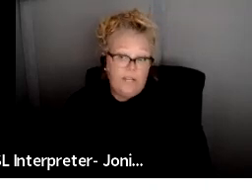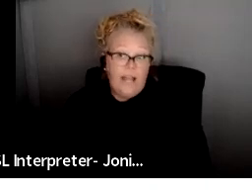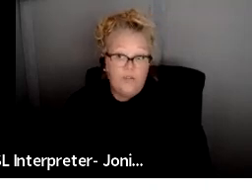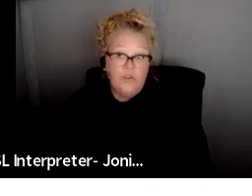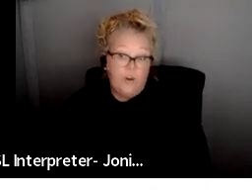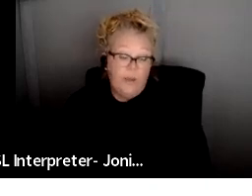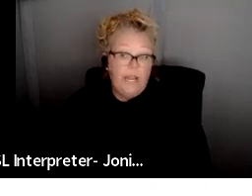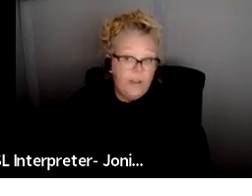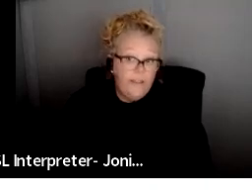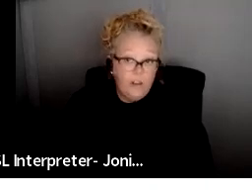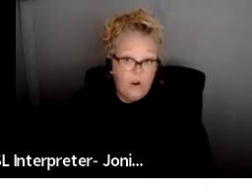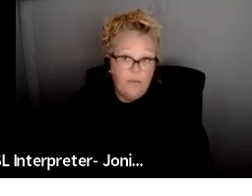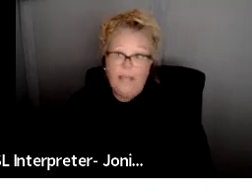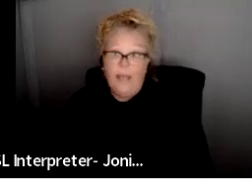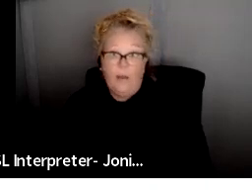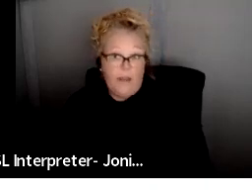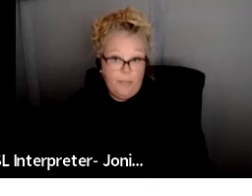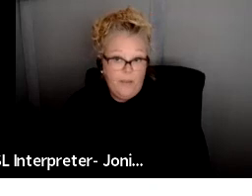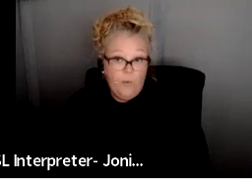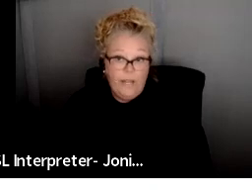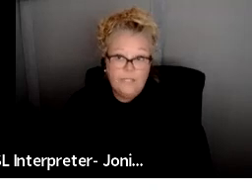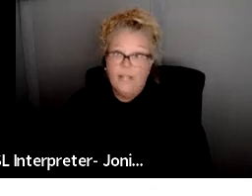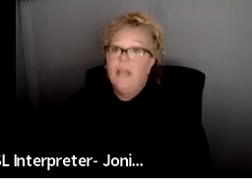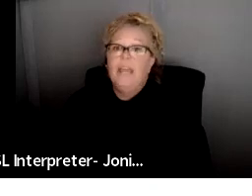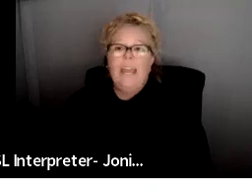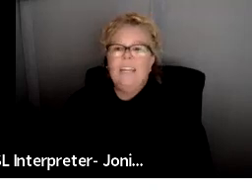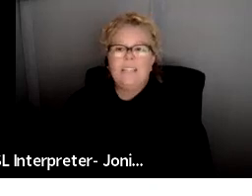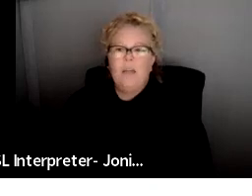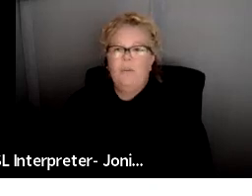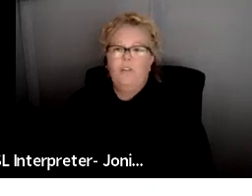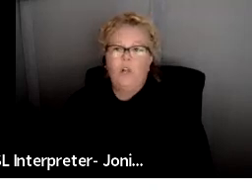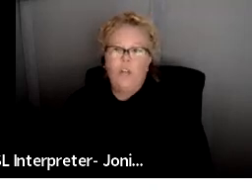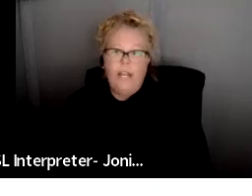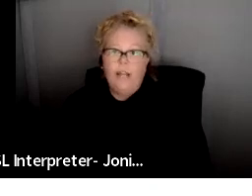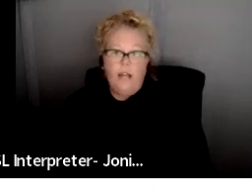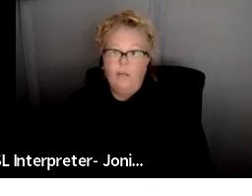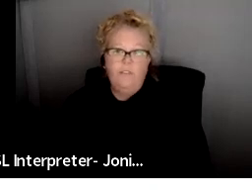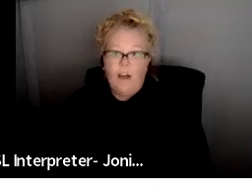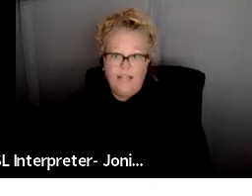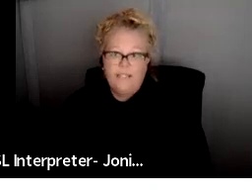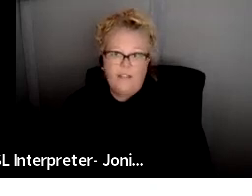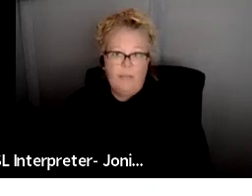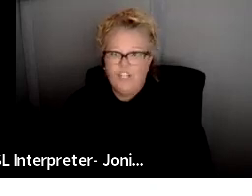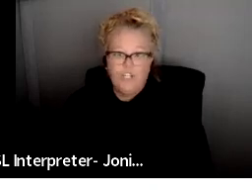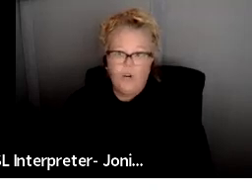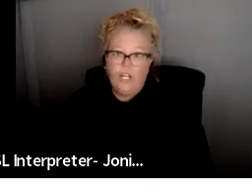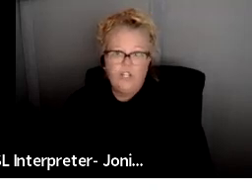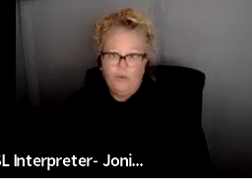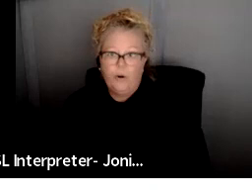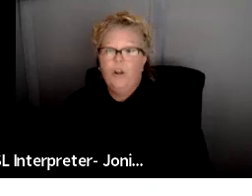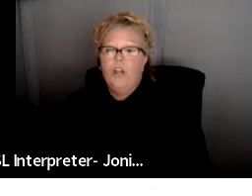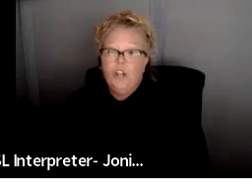a person has trouble hearing the alarm and can't get up in the mornings, any type of alerting device that the patient